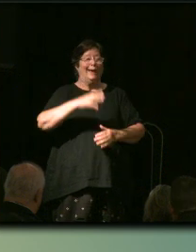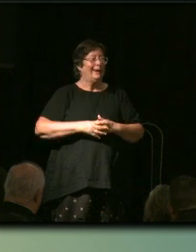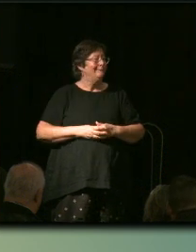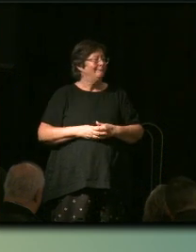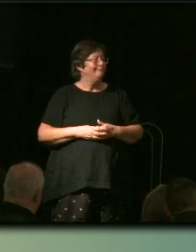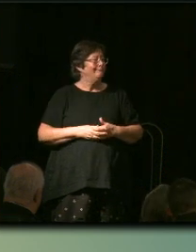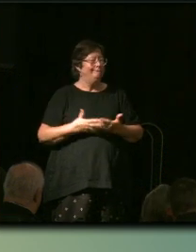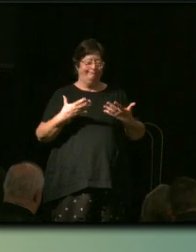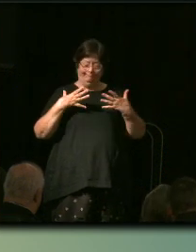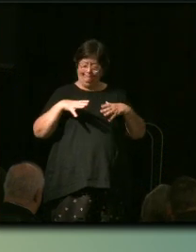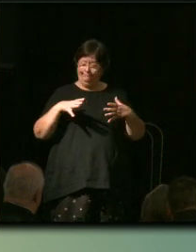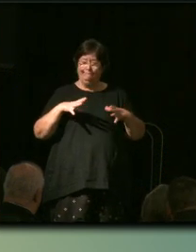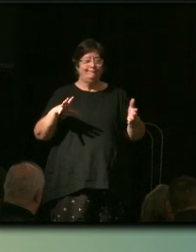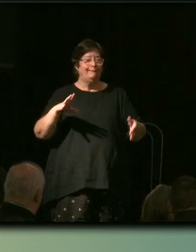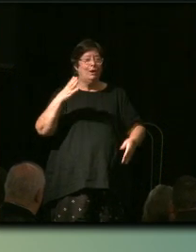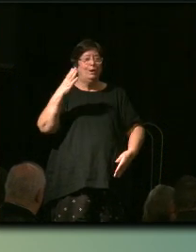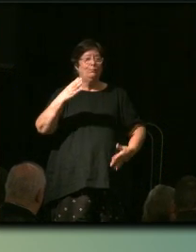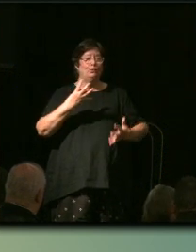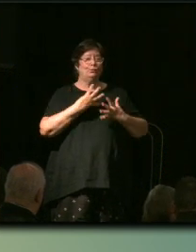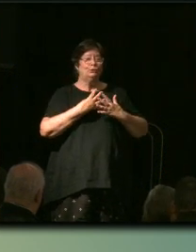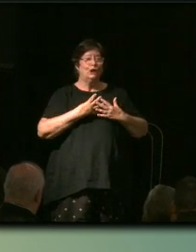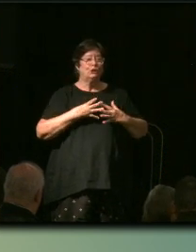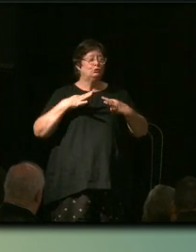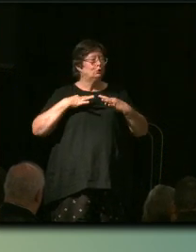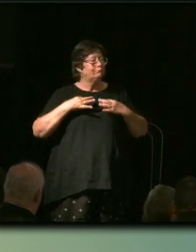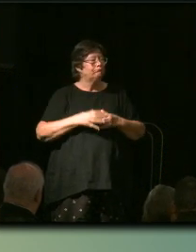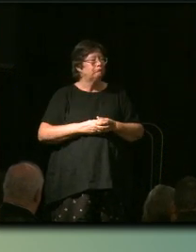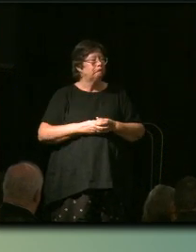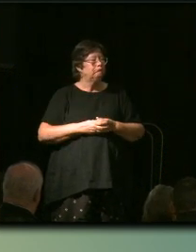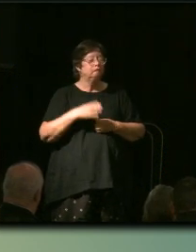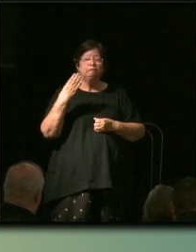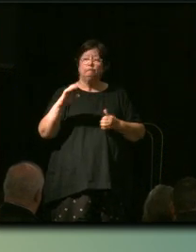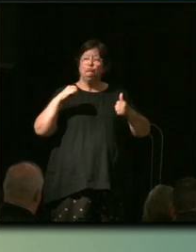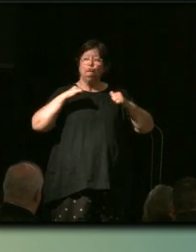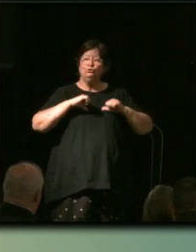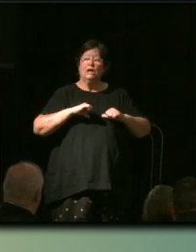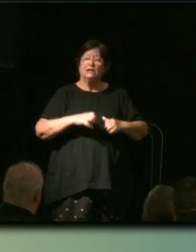wearing a blue checkered shirt and a blue jacket.